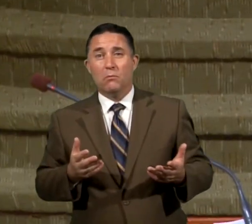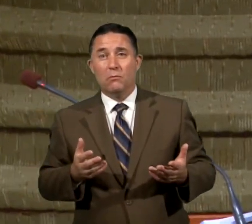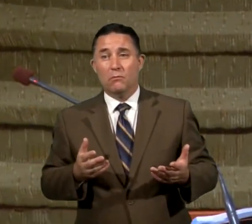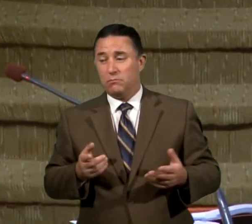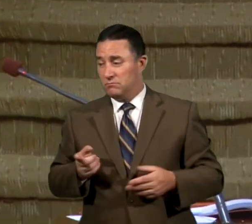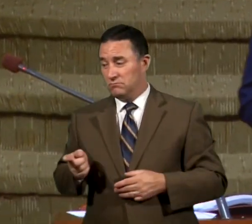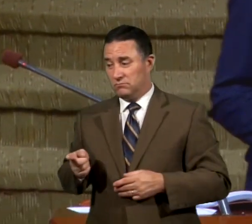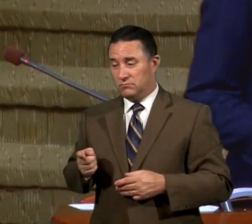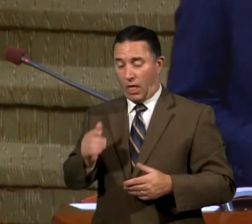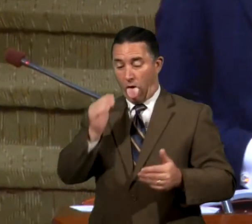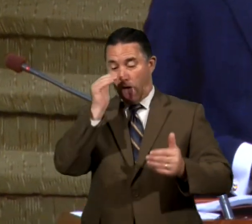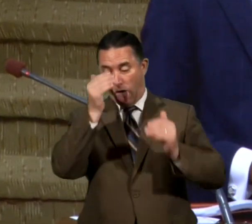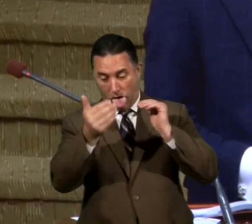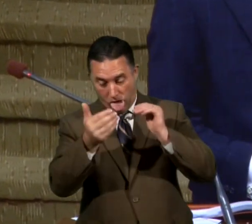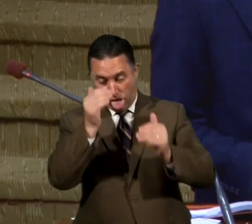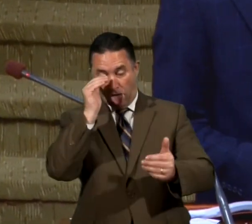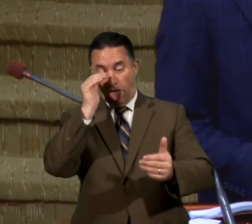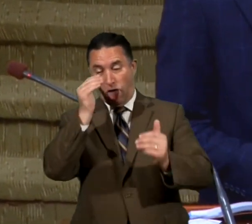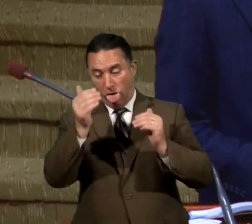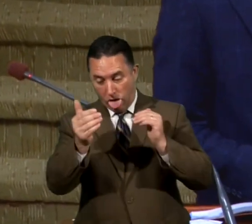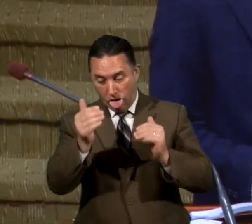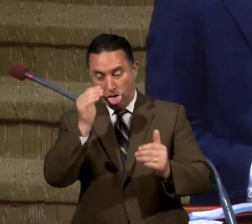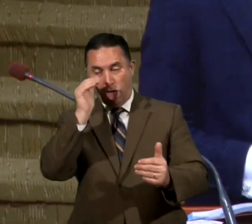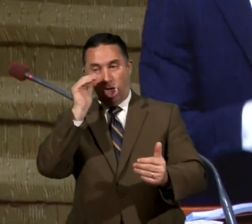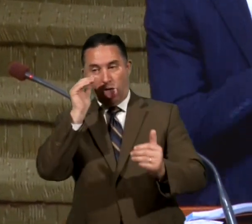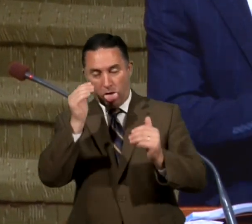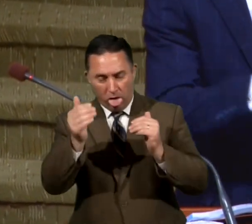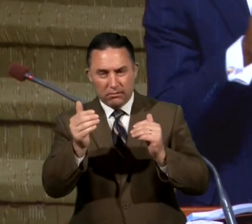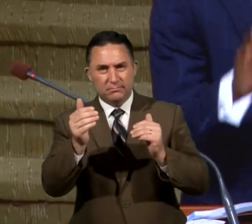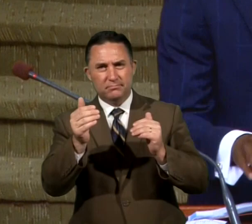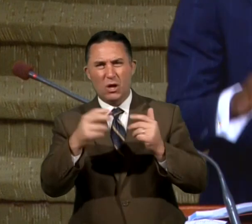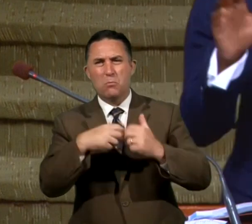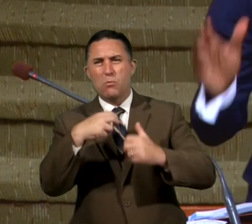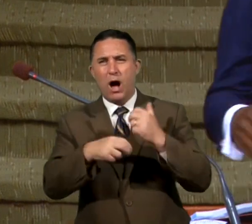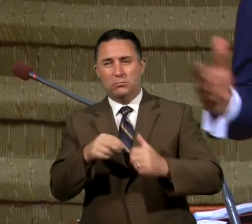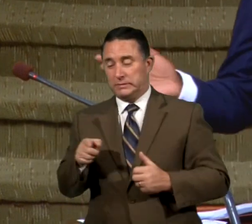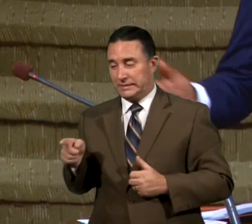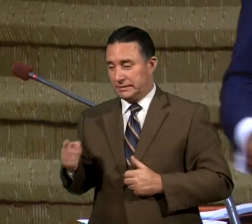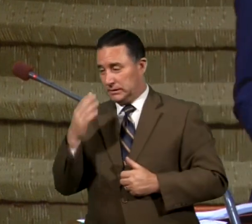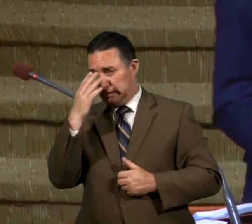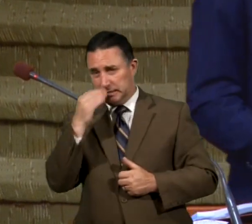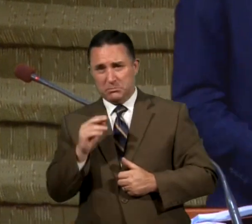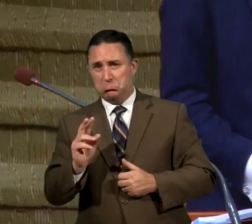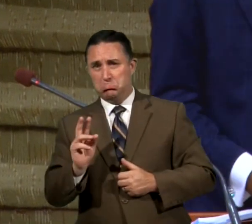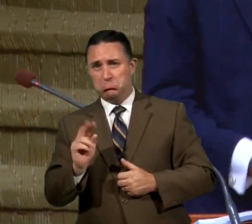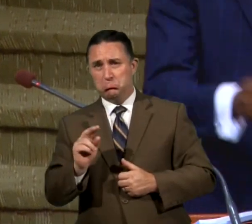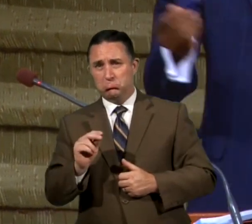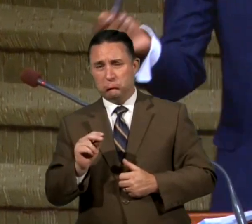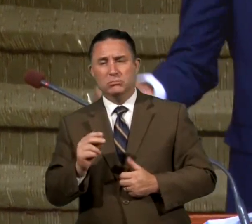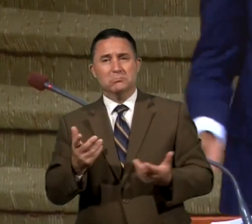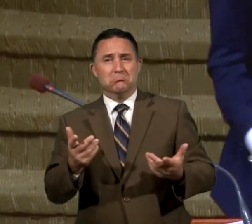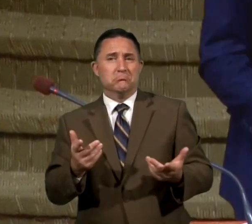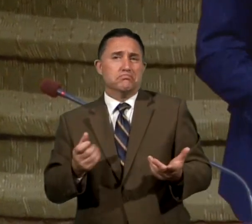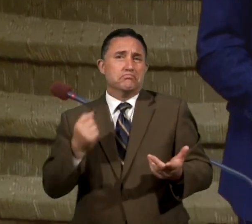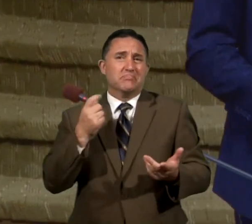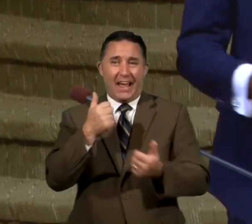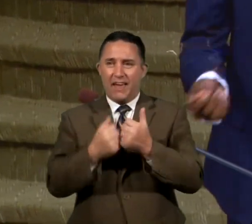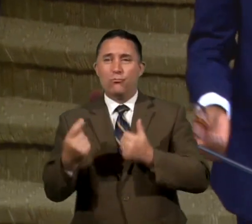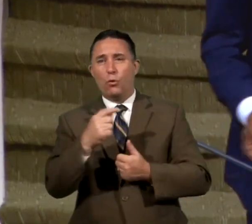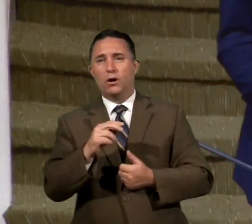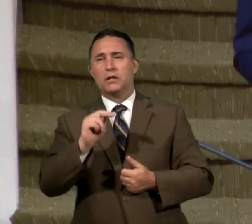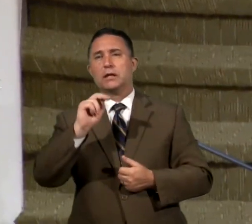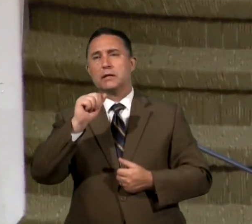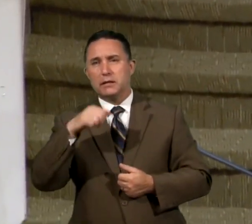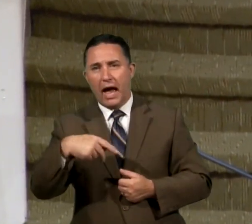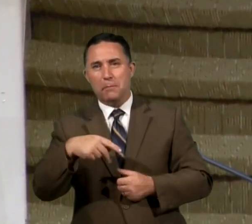he just began to go to sleep. My issue is not that he was sleeping. It's cool, man. Everybody takes a nap